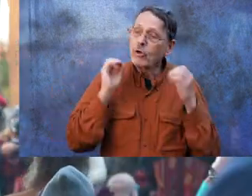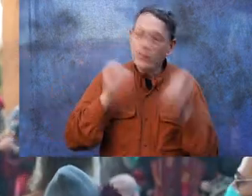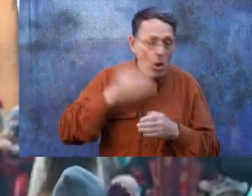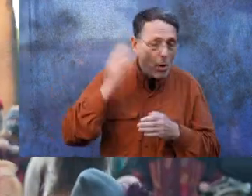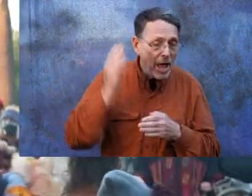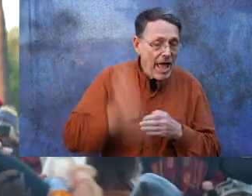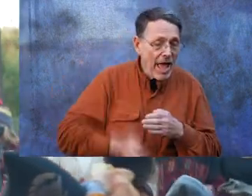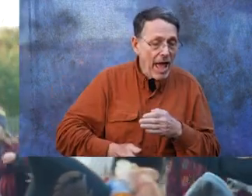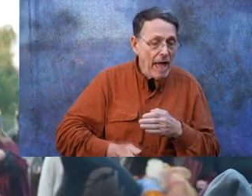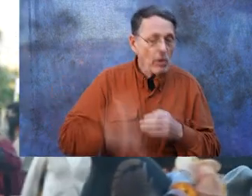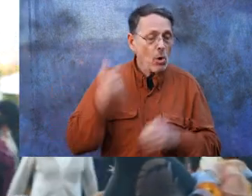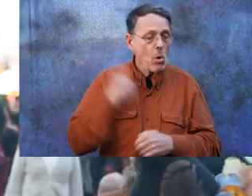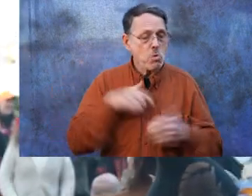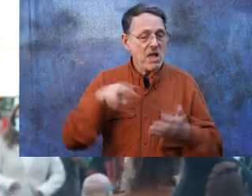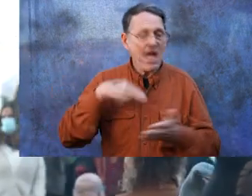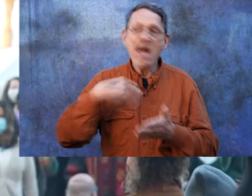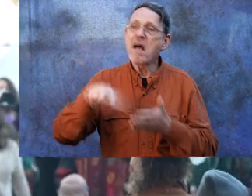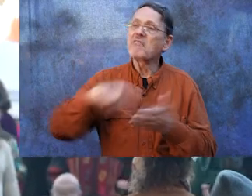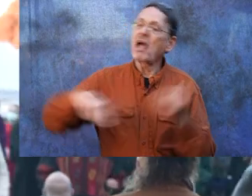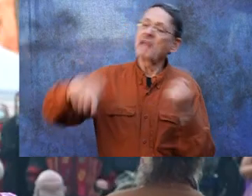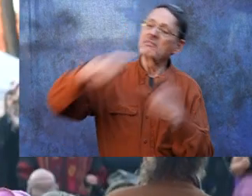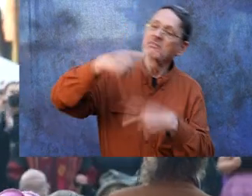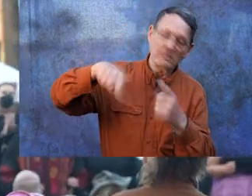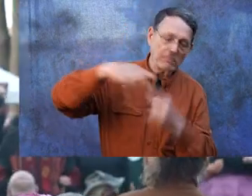life, there is no end.